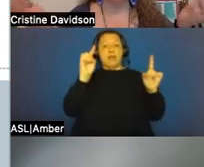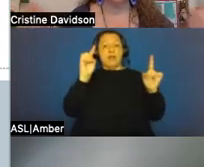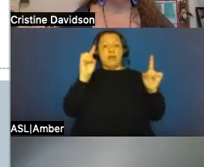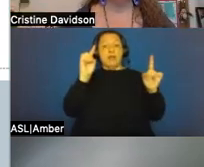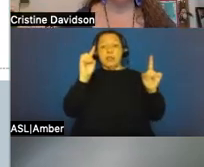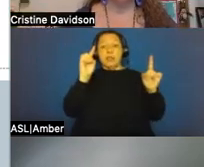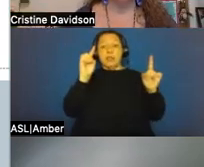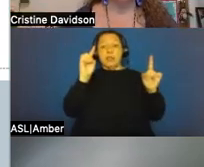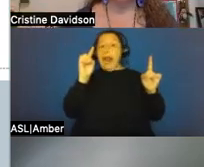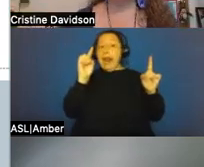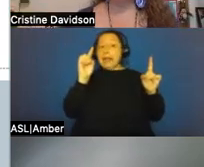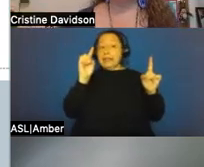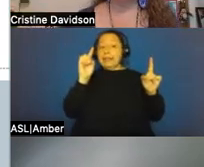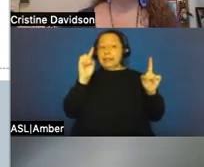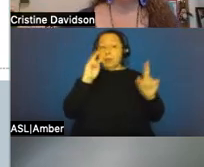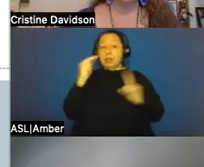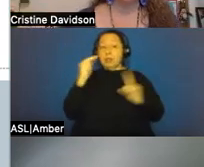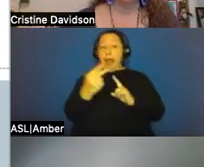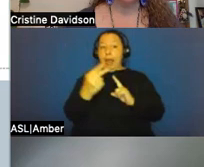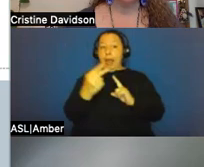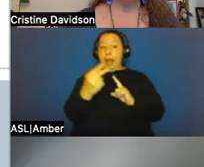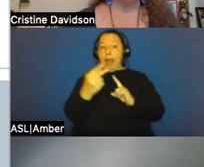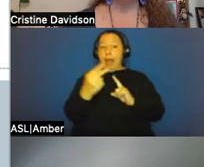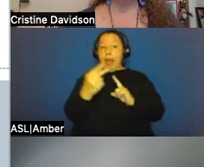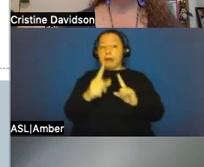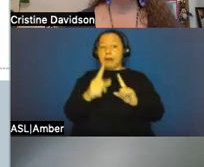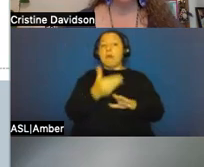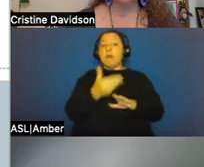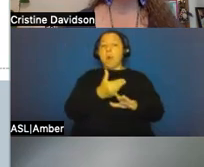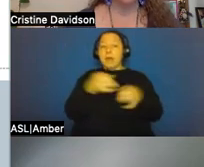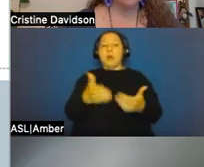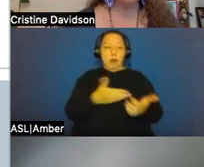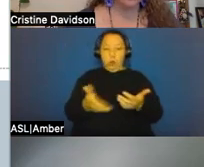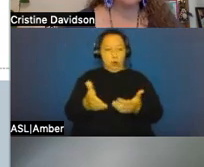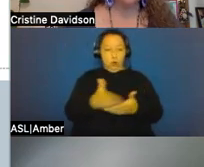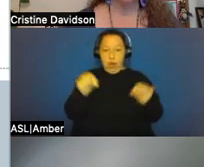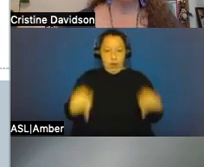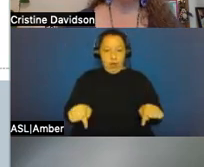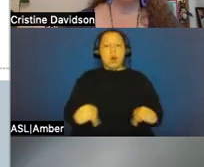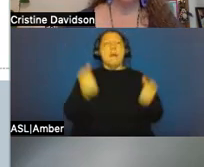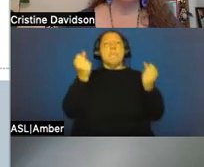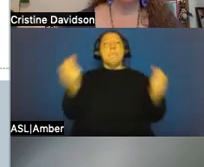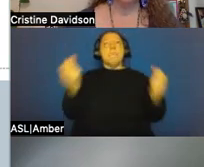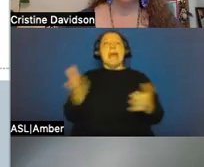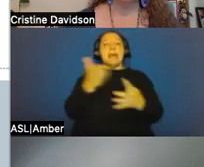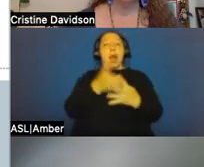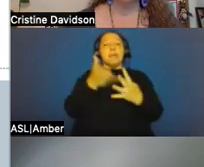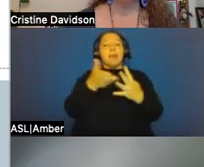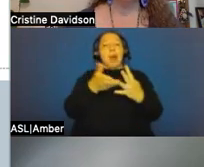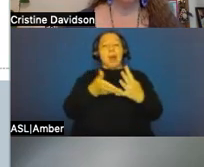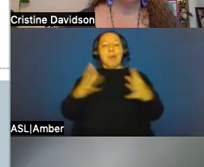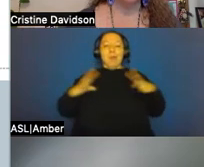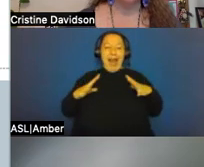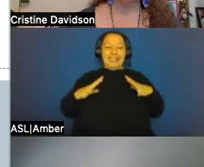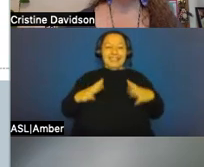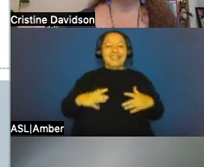space, okay? We're going to be taking lots of breaks. If you need a break, take a break. You don't need our permission to